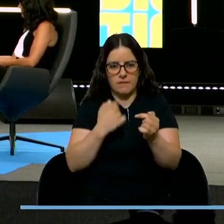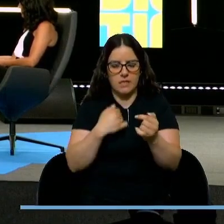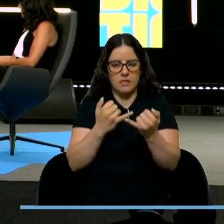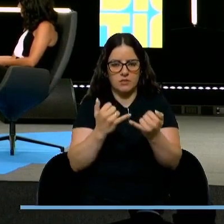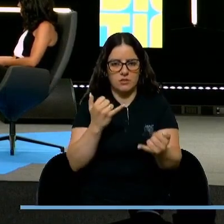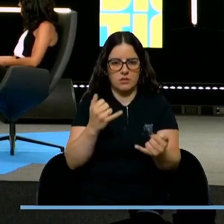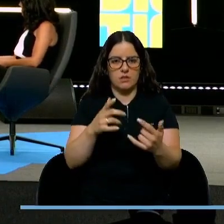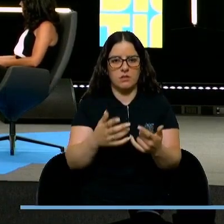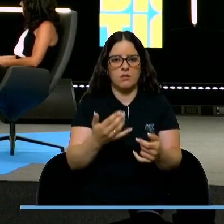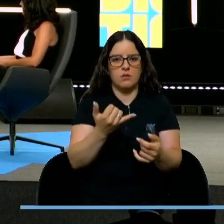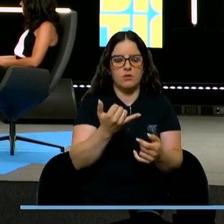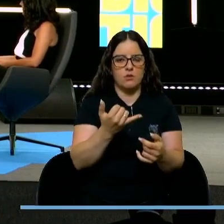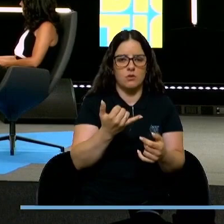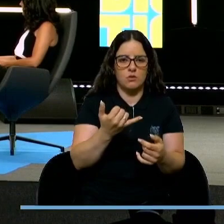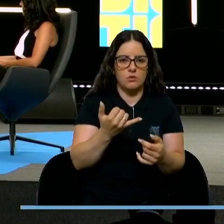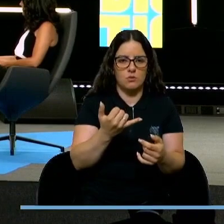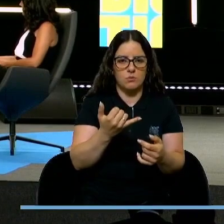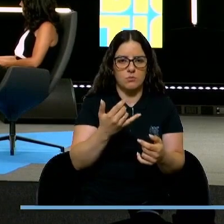Several example,